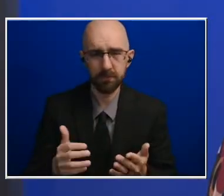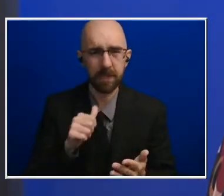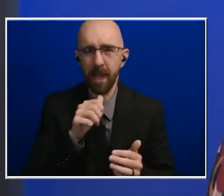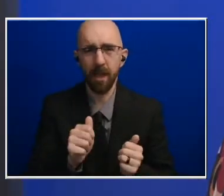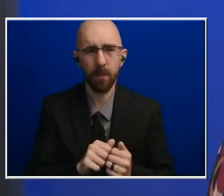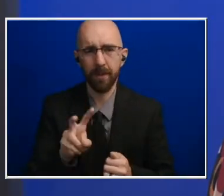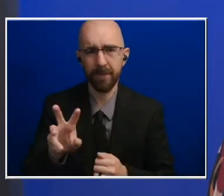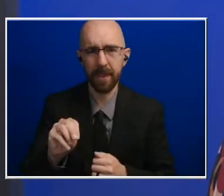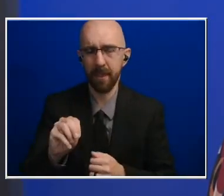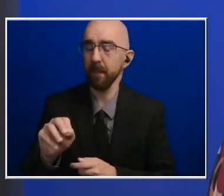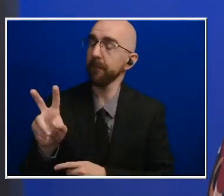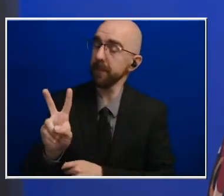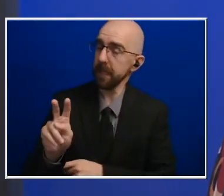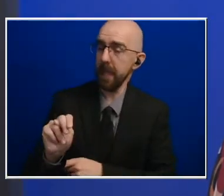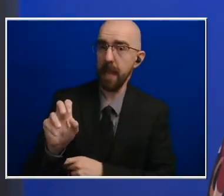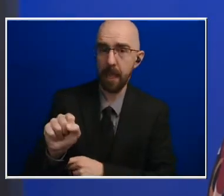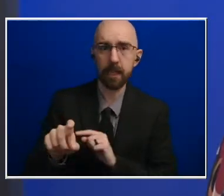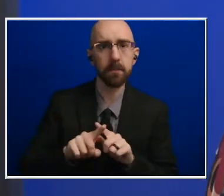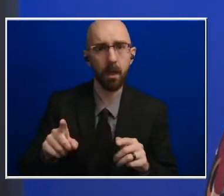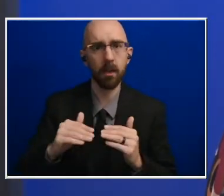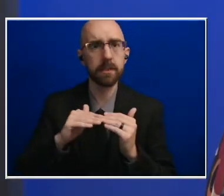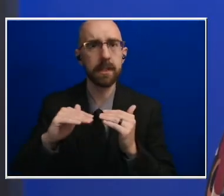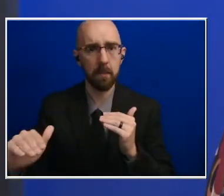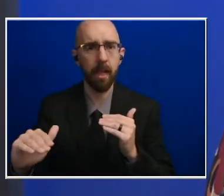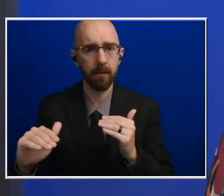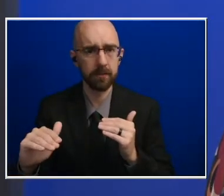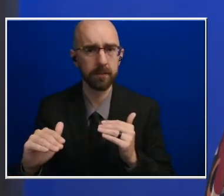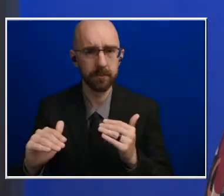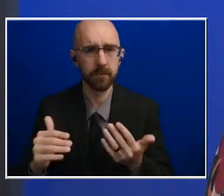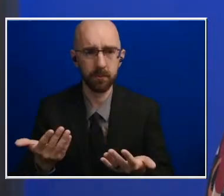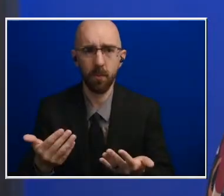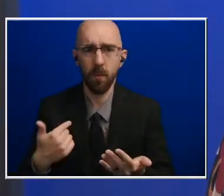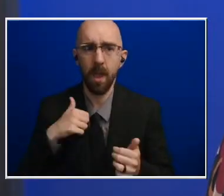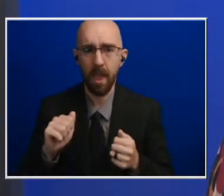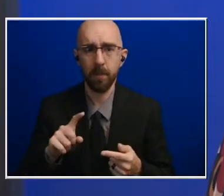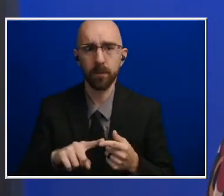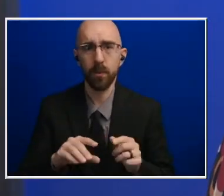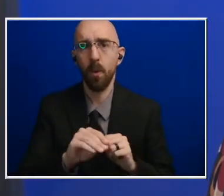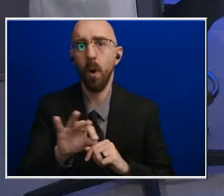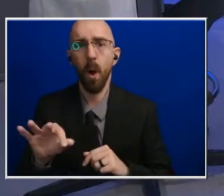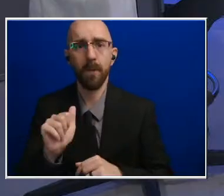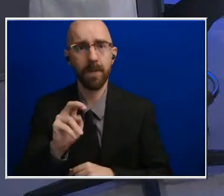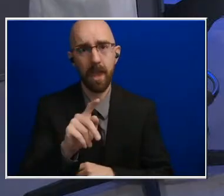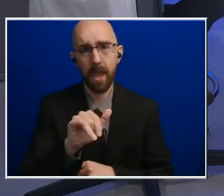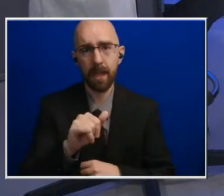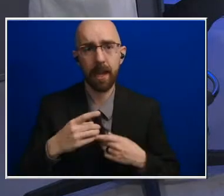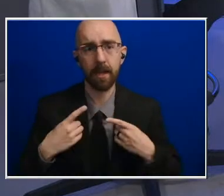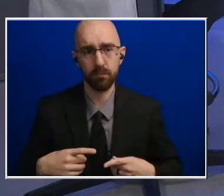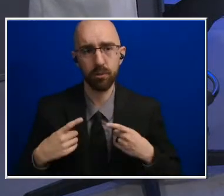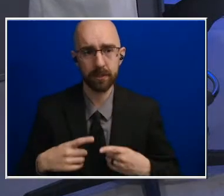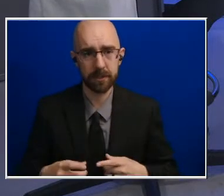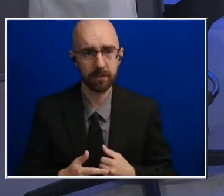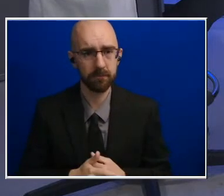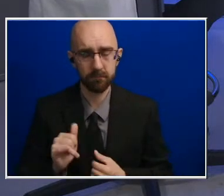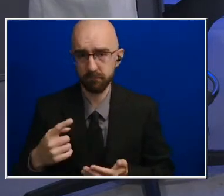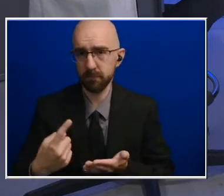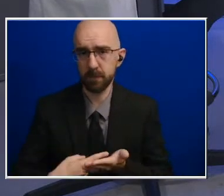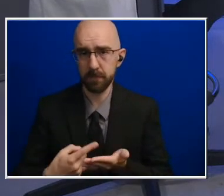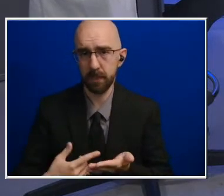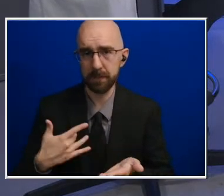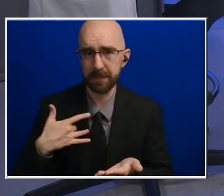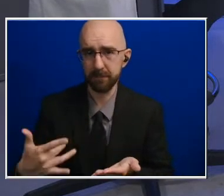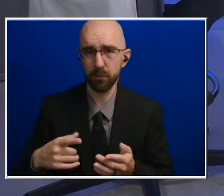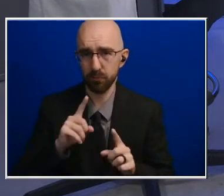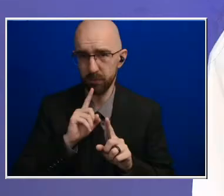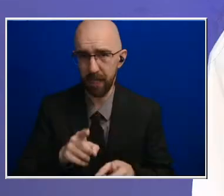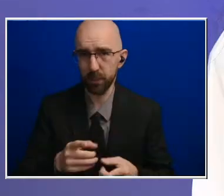it did help stabilize my mood, so I was able to go off my antidepressants. So is that sometimes a typical reaction to that?